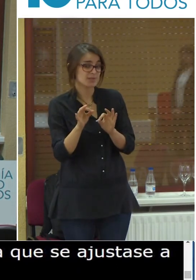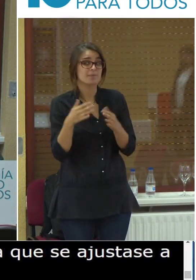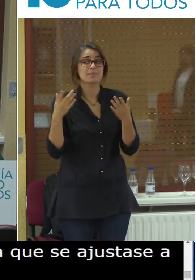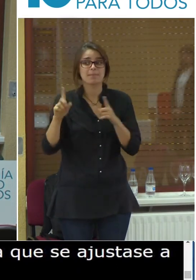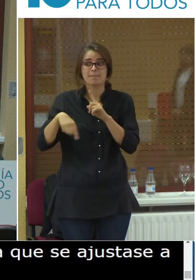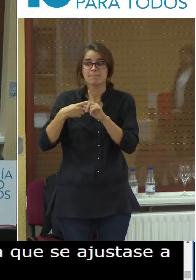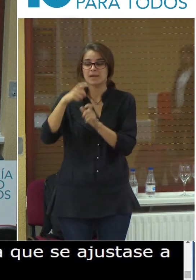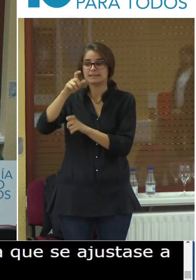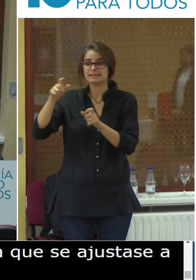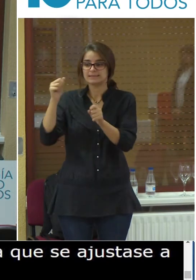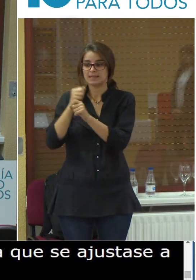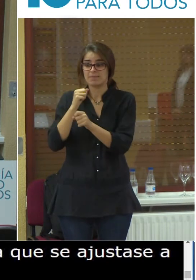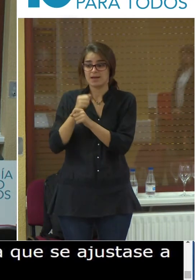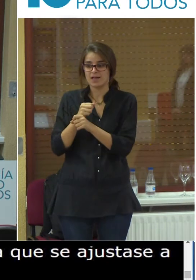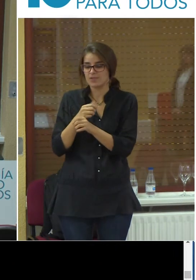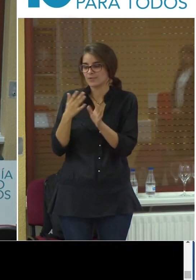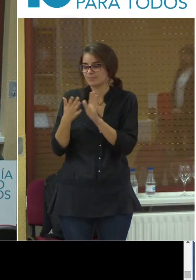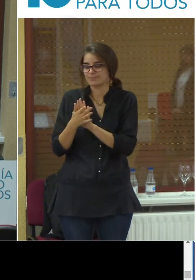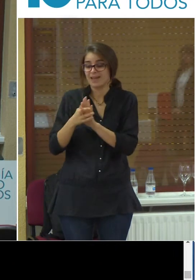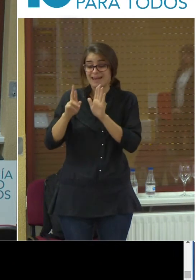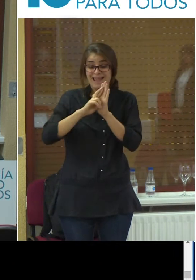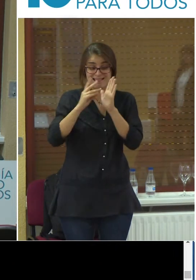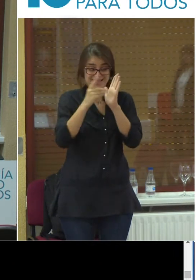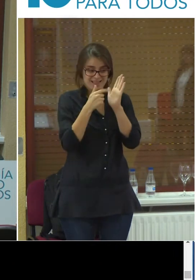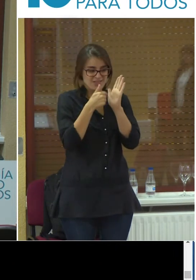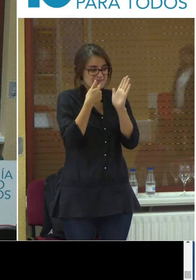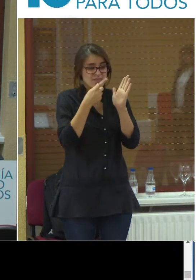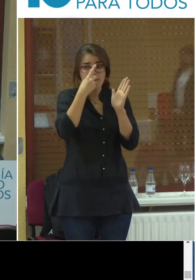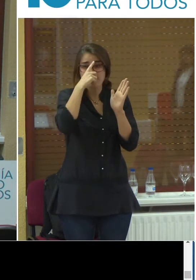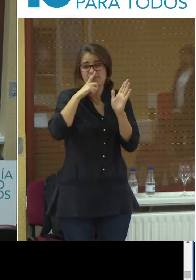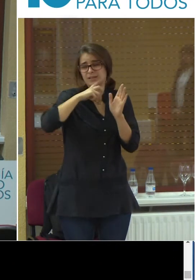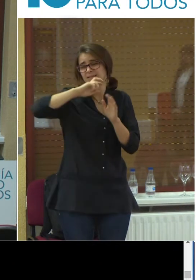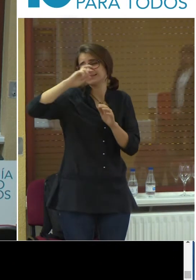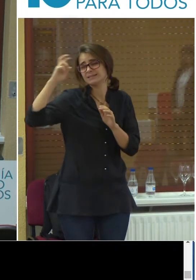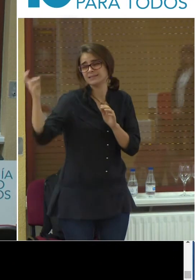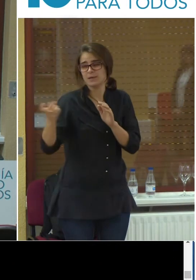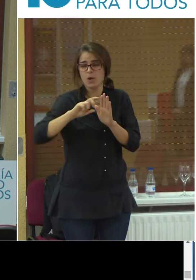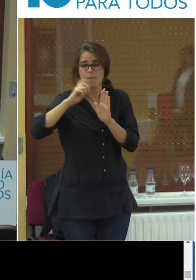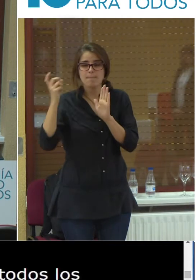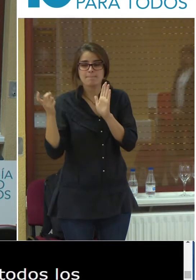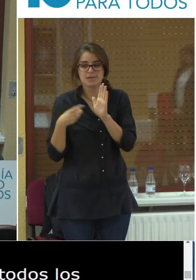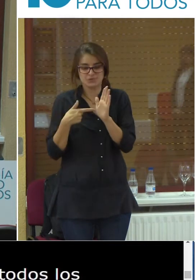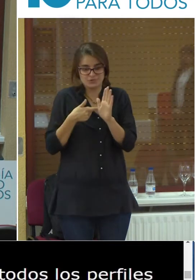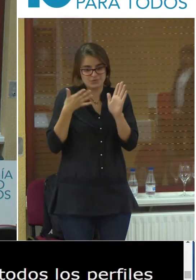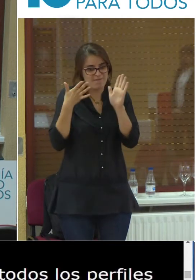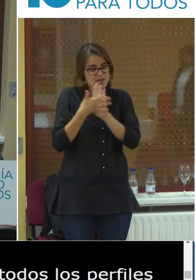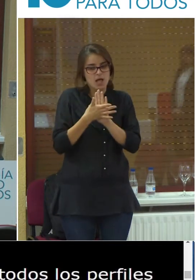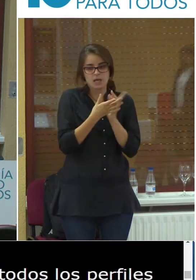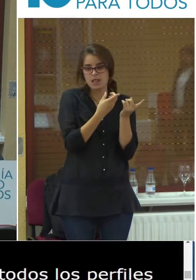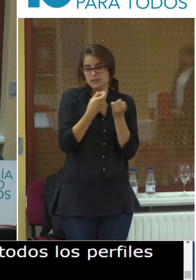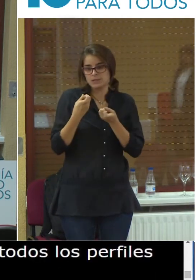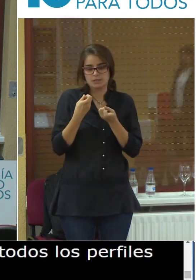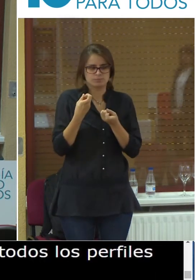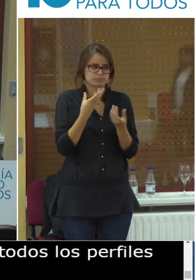employees. It included all the profiles of people with disabilities pursuant to the